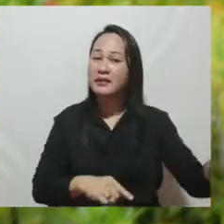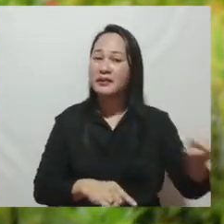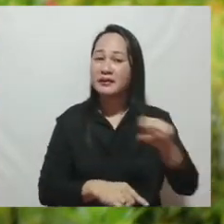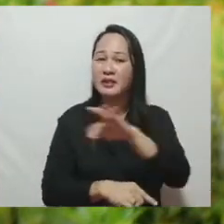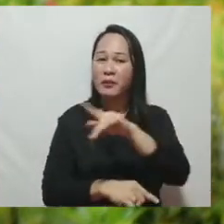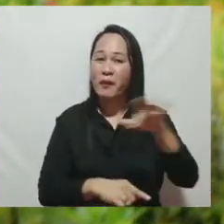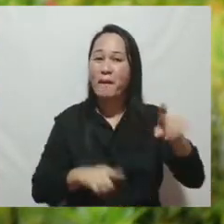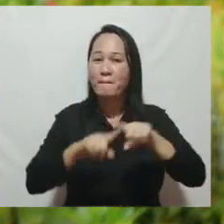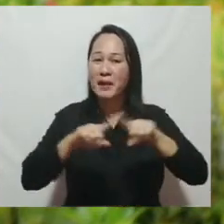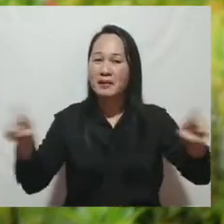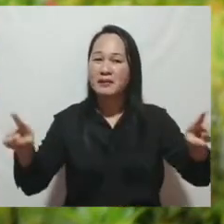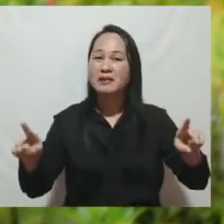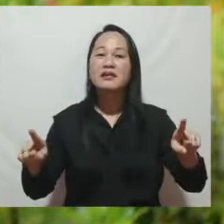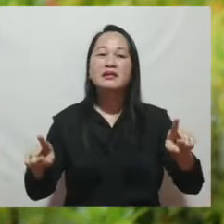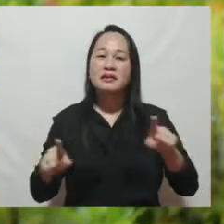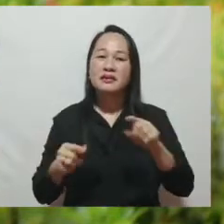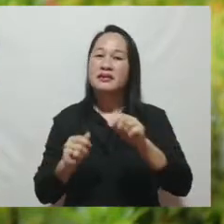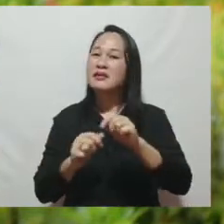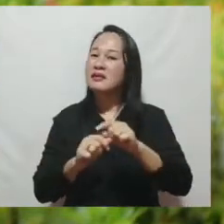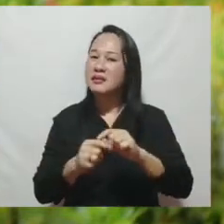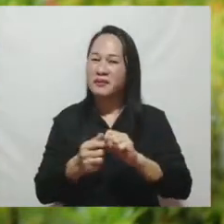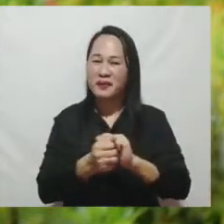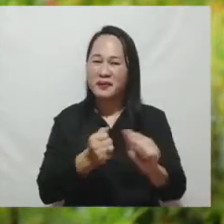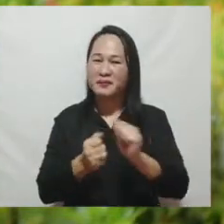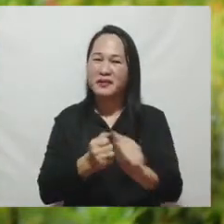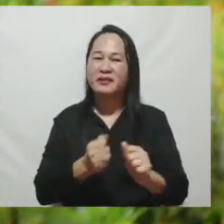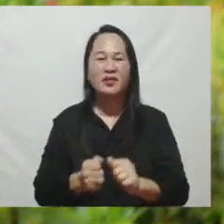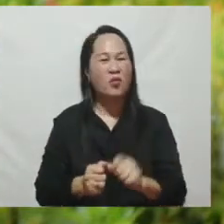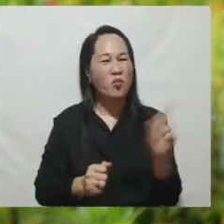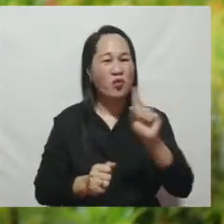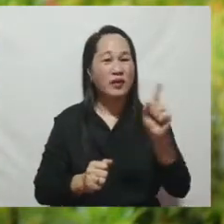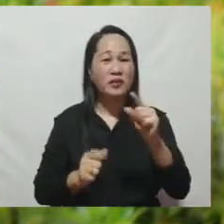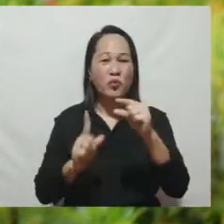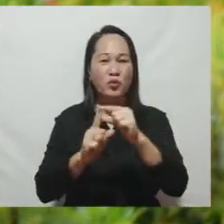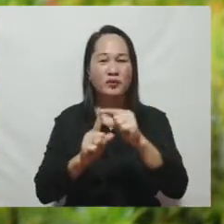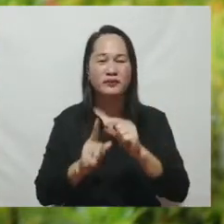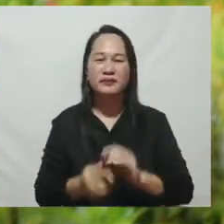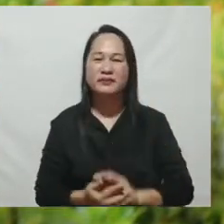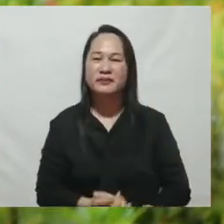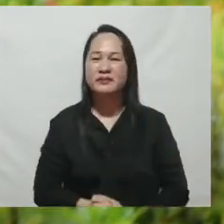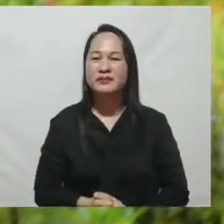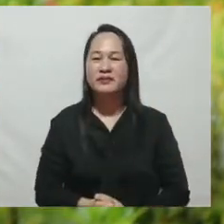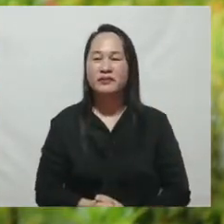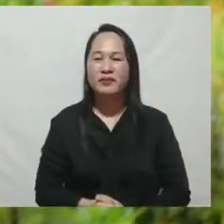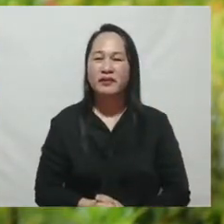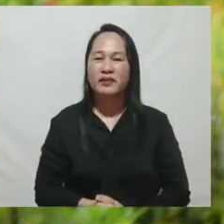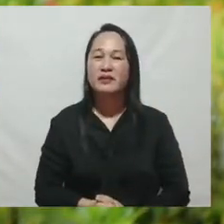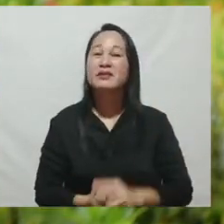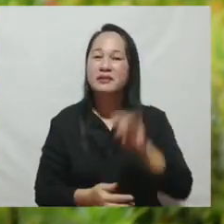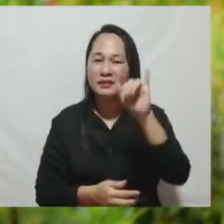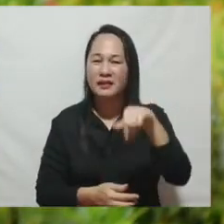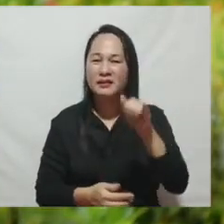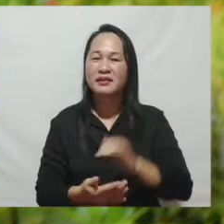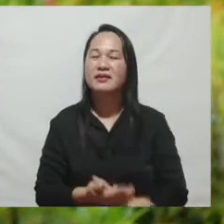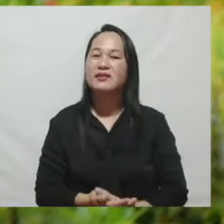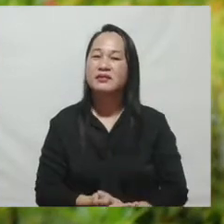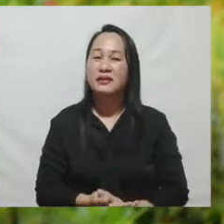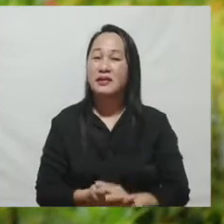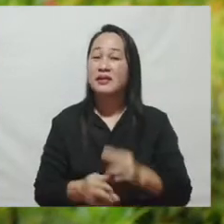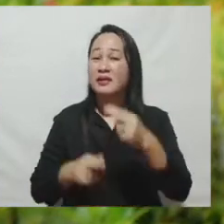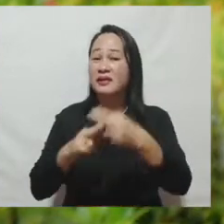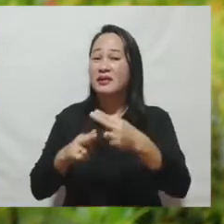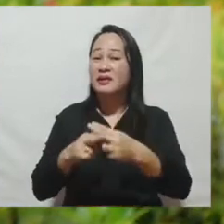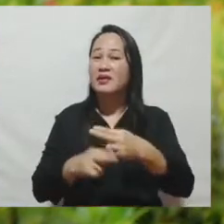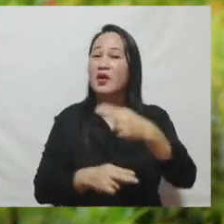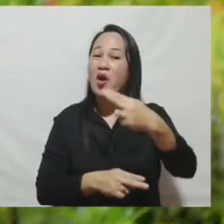sound and spelling, but with different meanings. What do we call those words? Oh yes, they